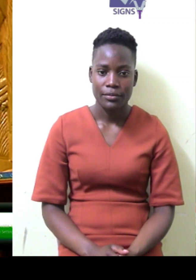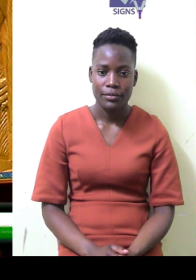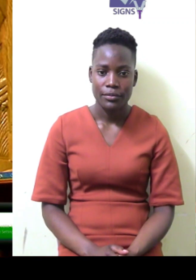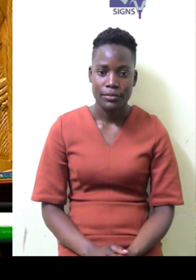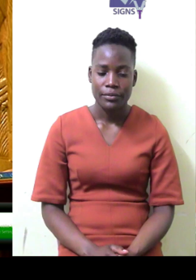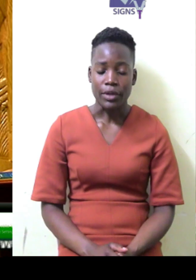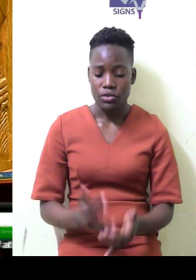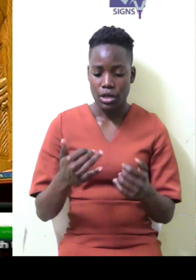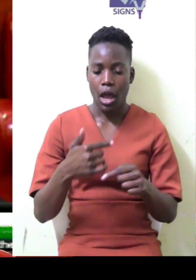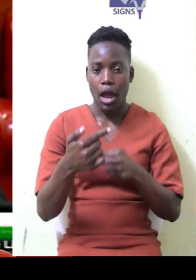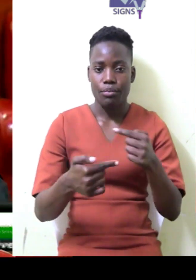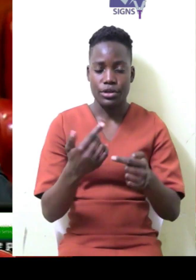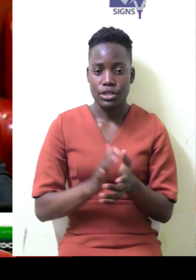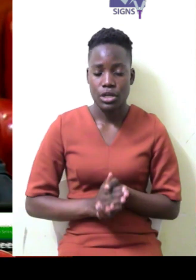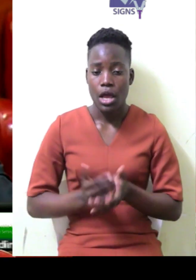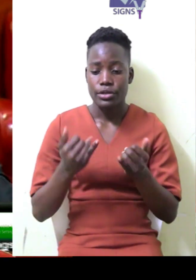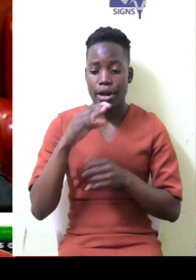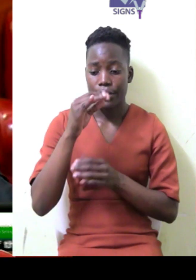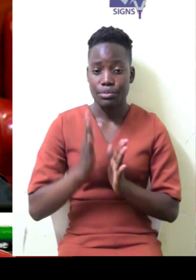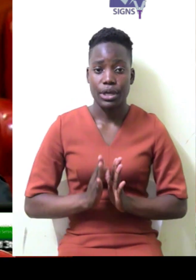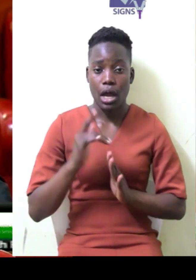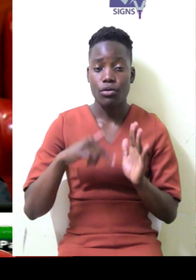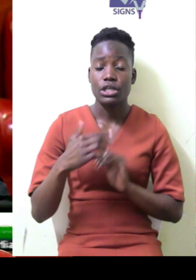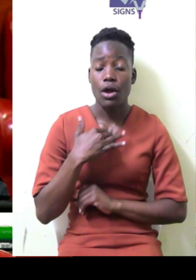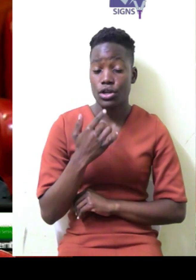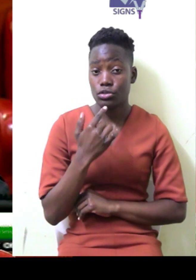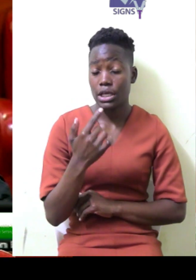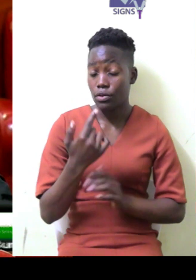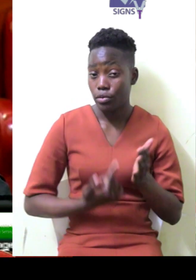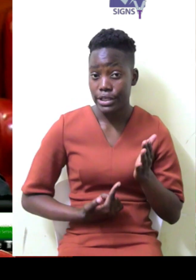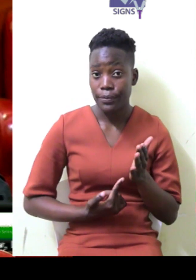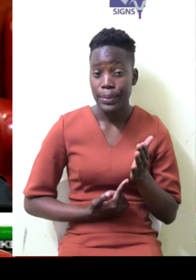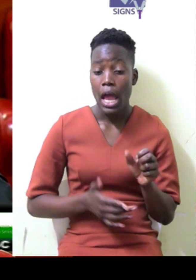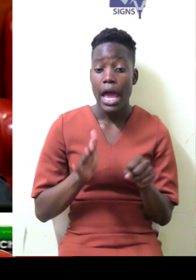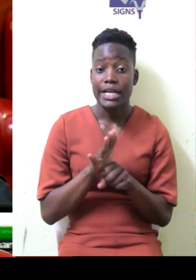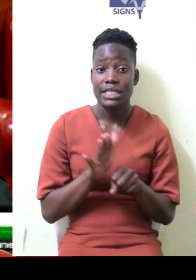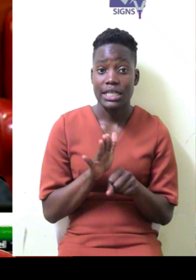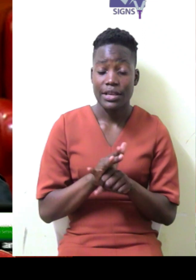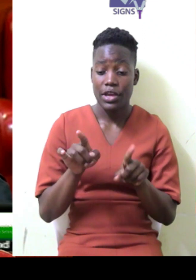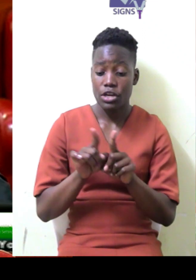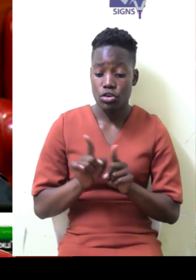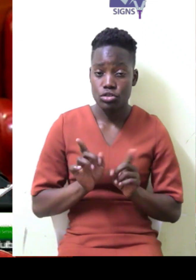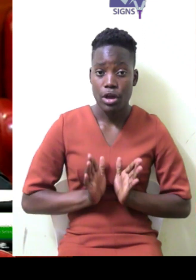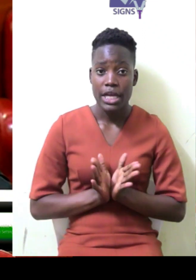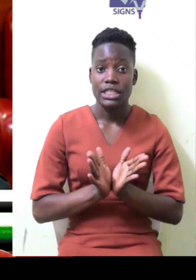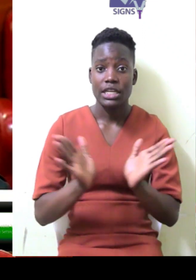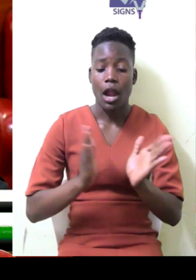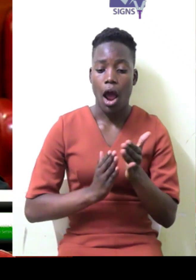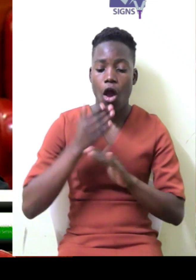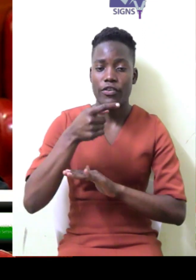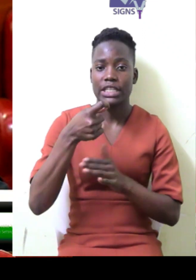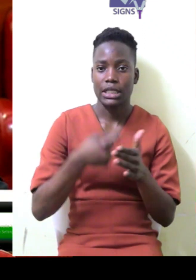Speaker, I'll proceed. Yes. Mr. Speaker, the point I'm making is that excessive and generalized